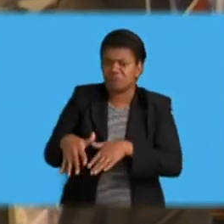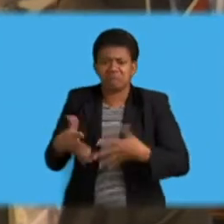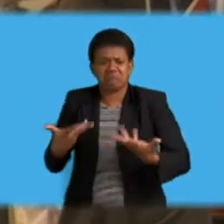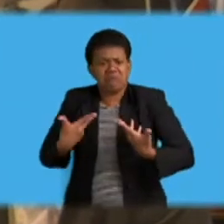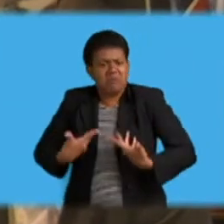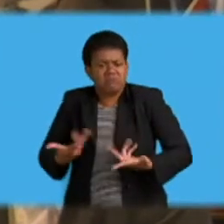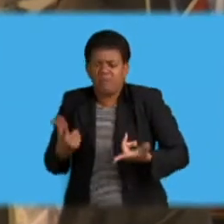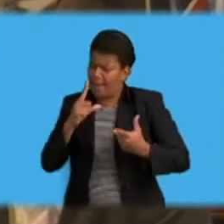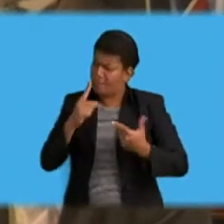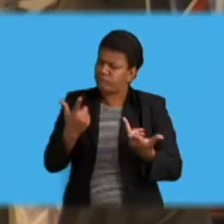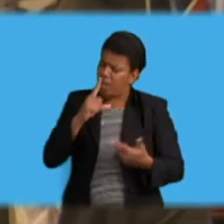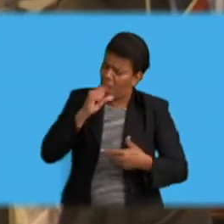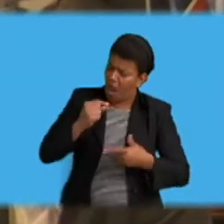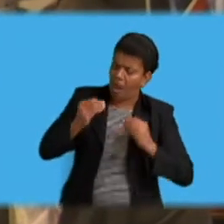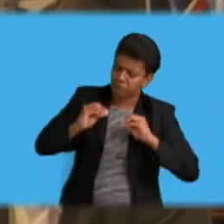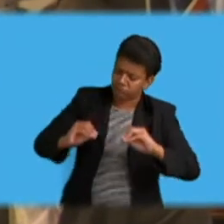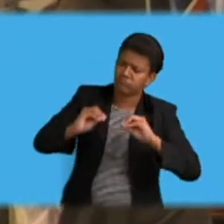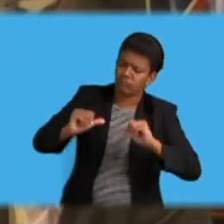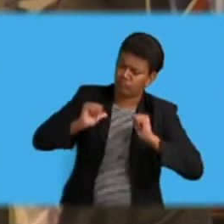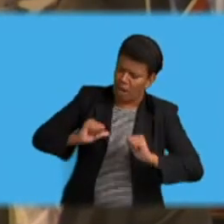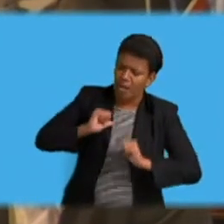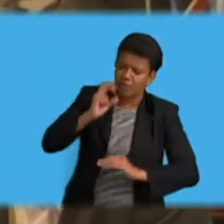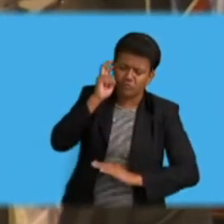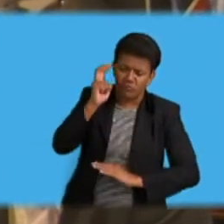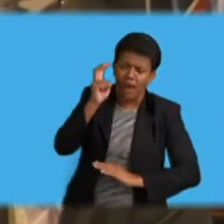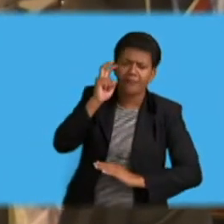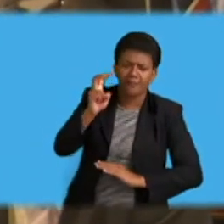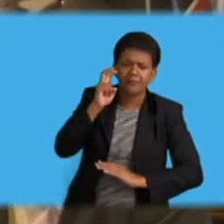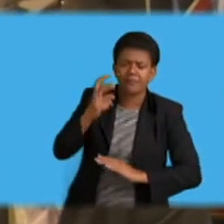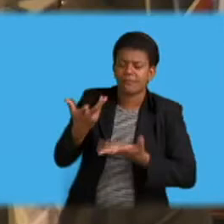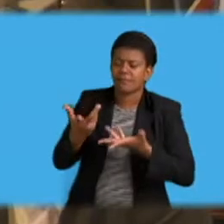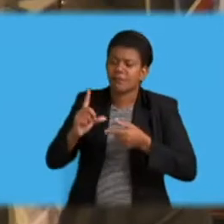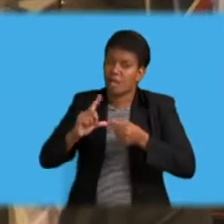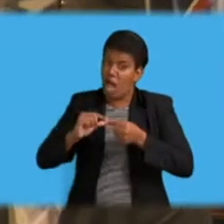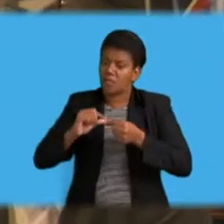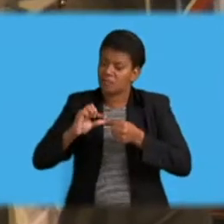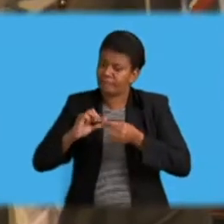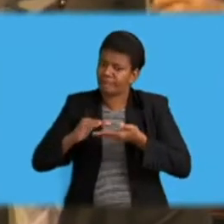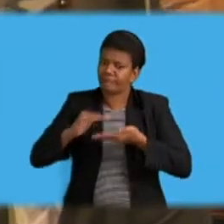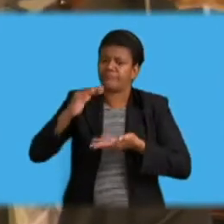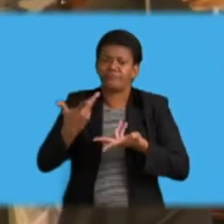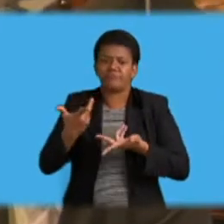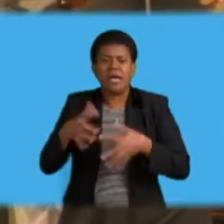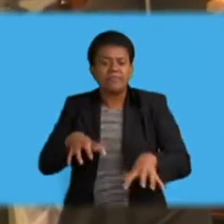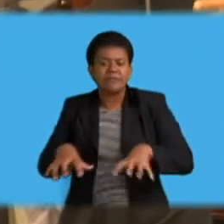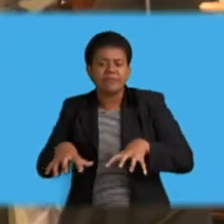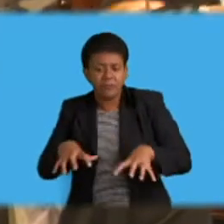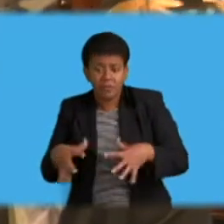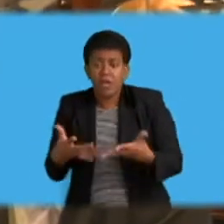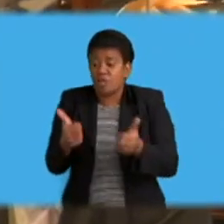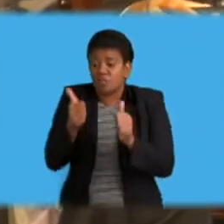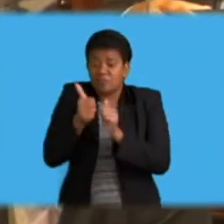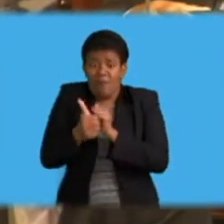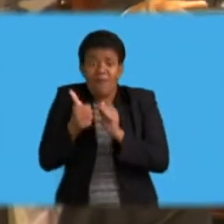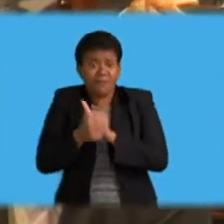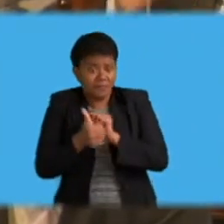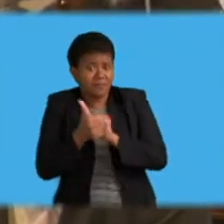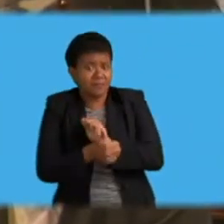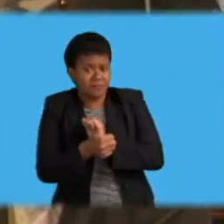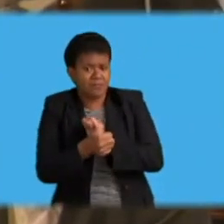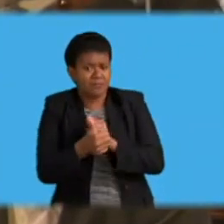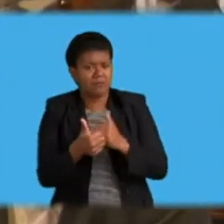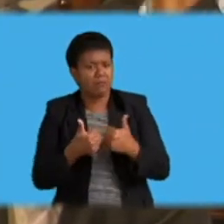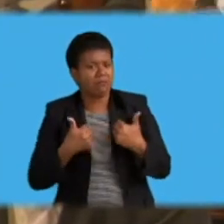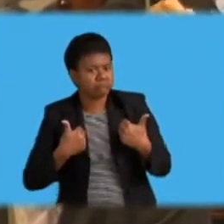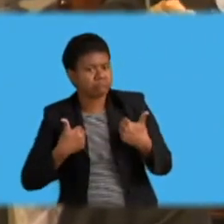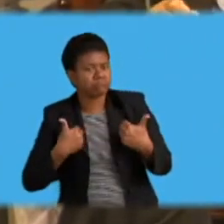and included in the curriculum. Honorable Deputy Speaker, in sports, I believe the issue of insurance for students while participating